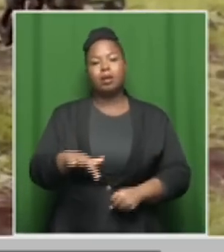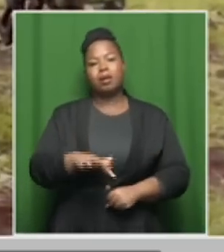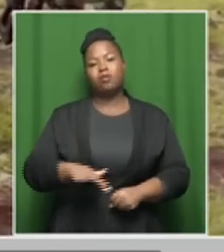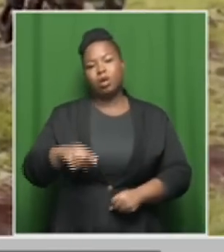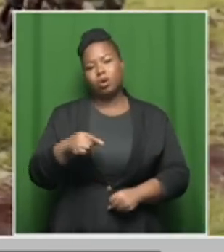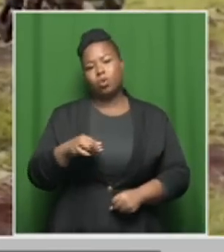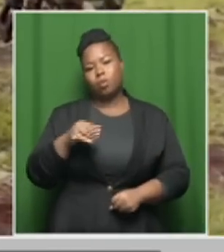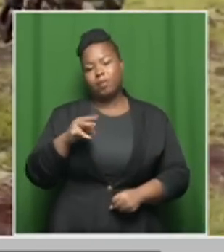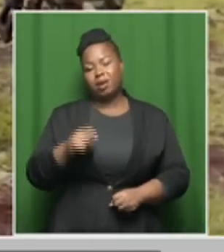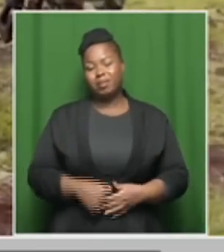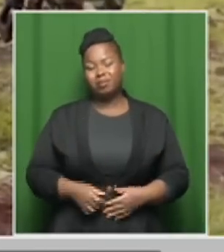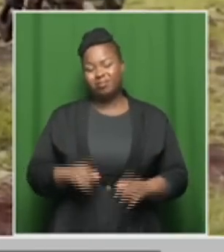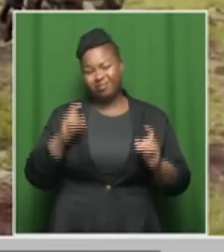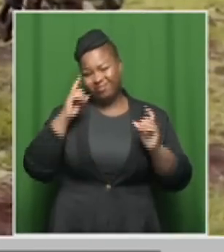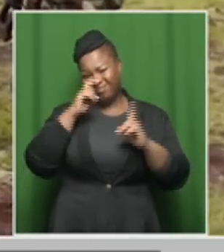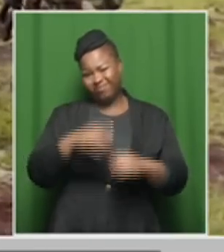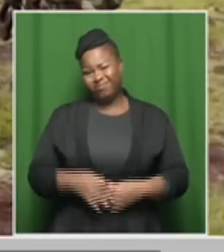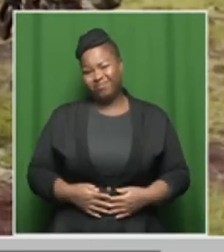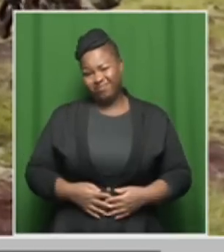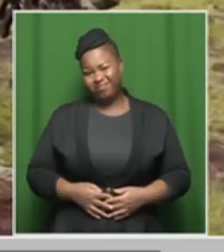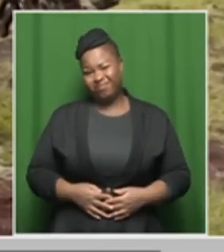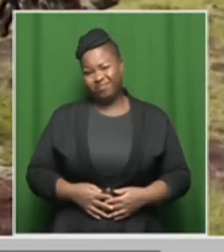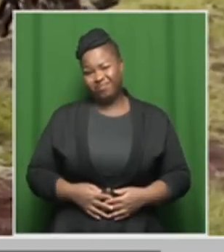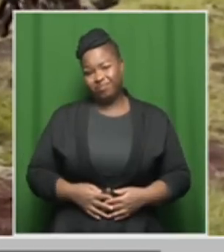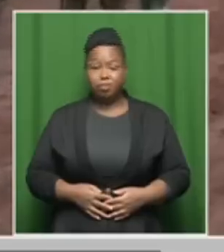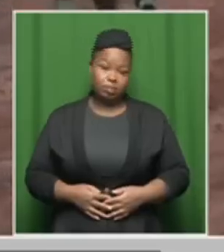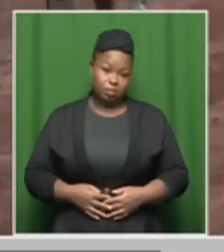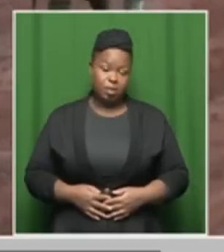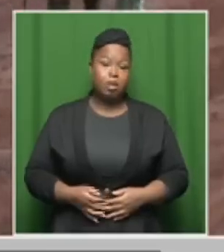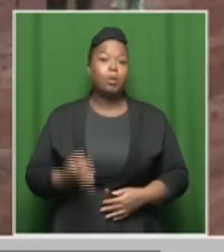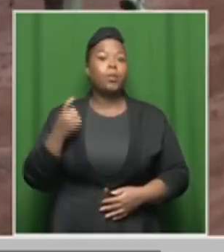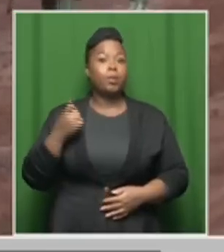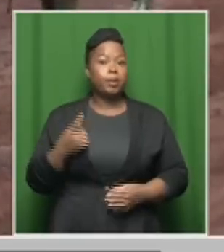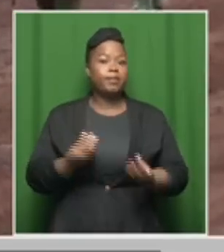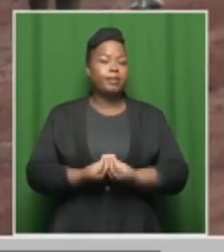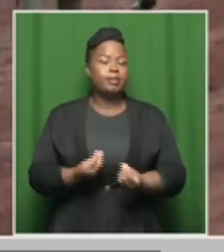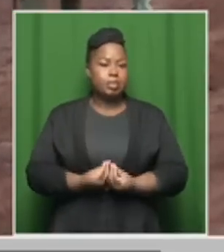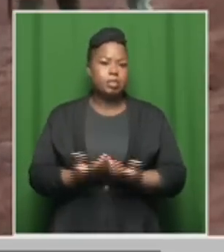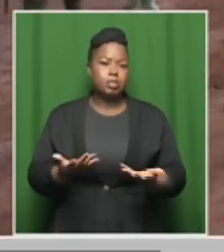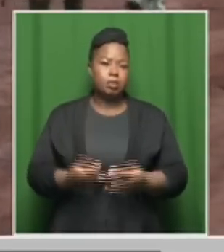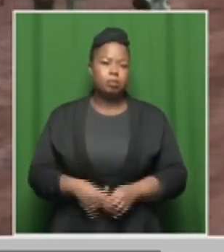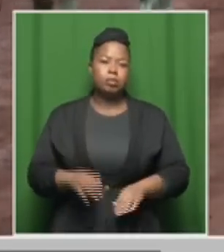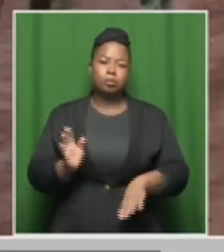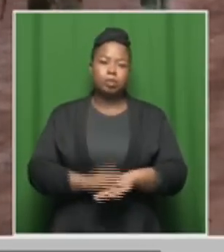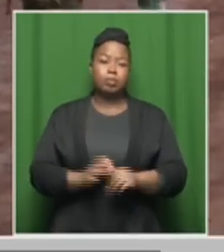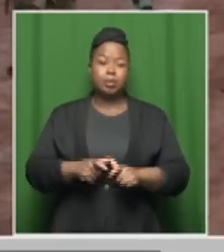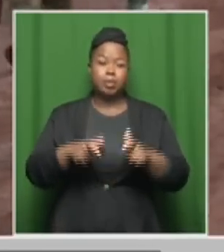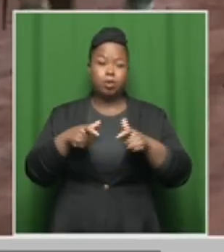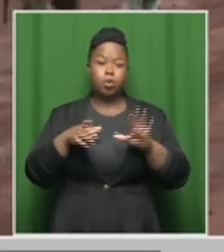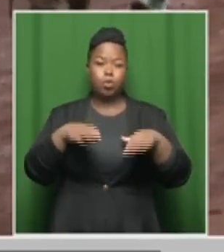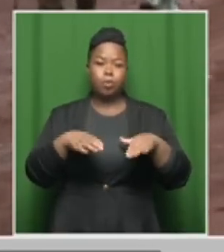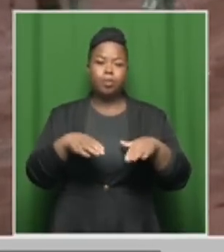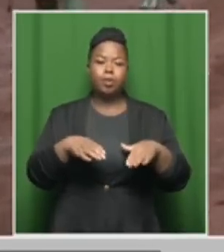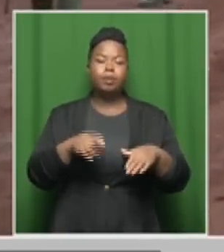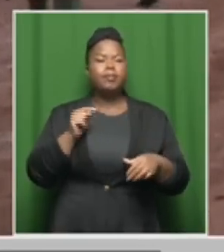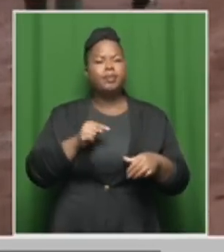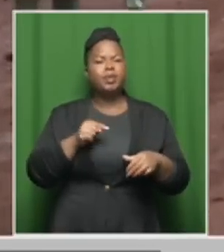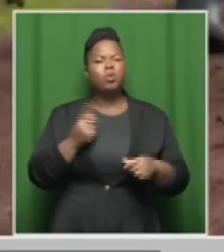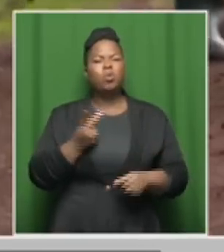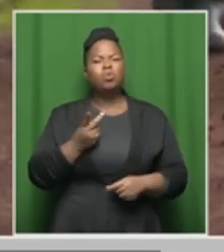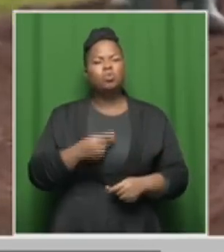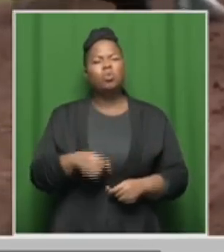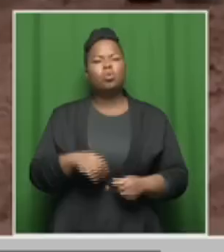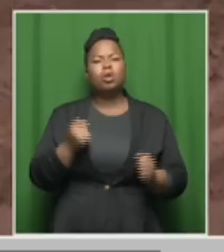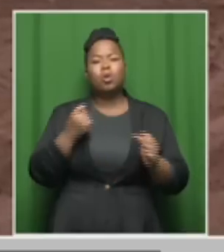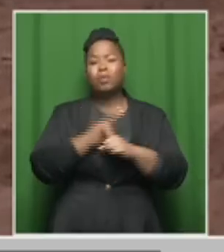very, very complex situation. One of the key issues here is all the fundamental root causes of the